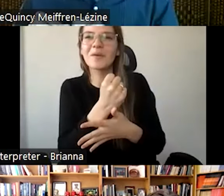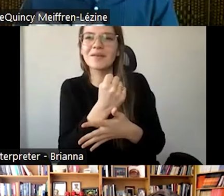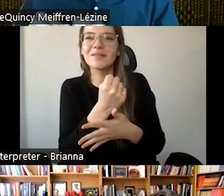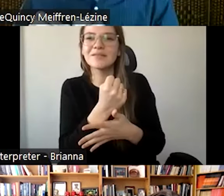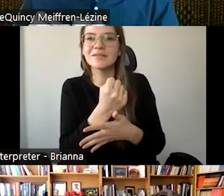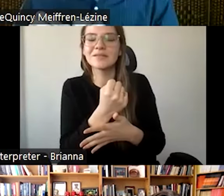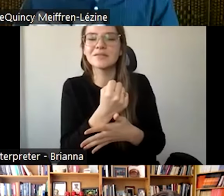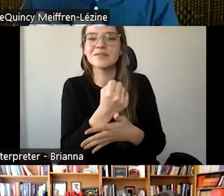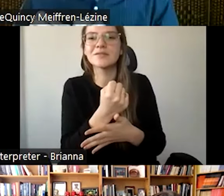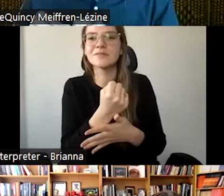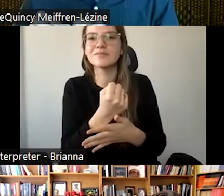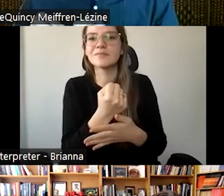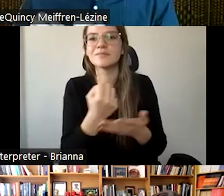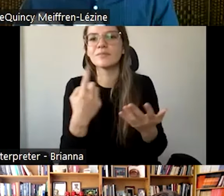the